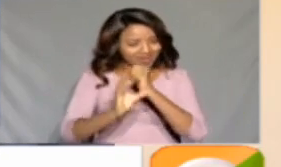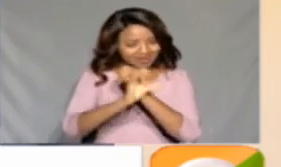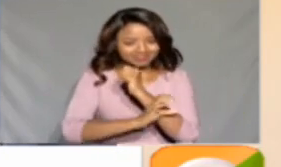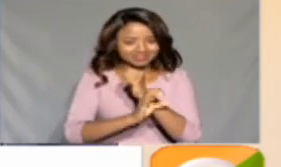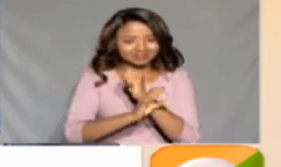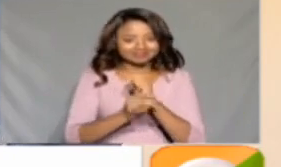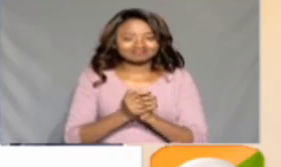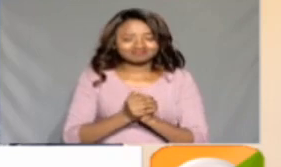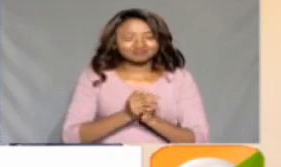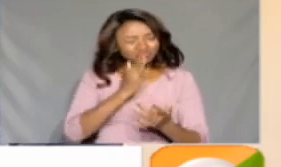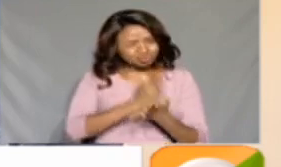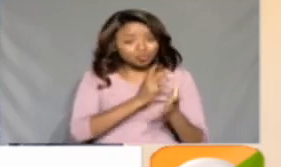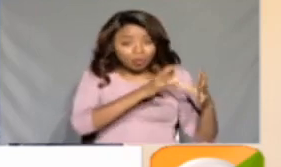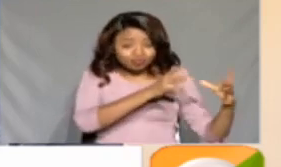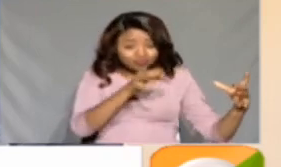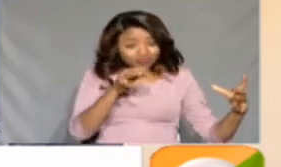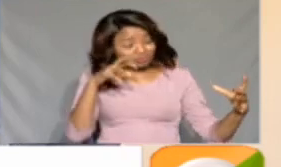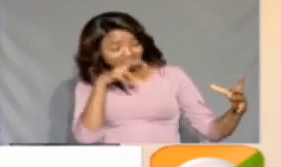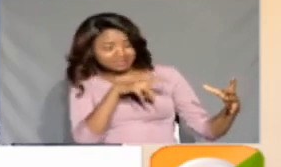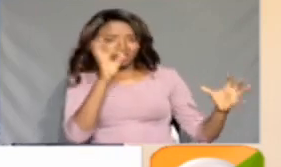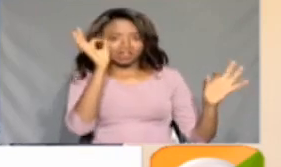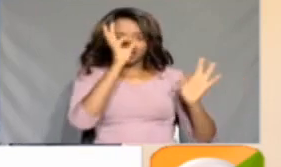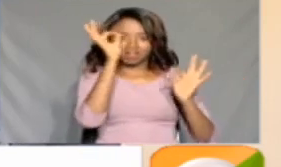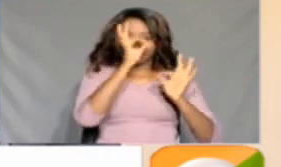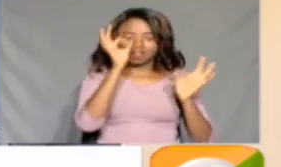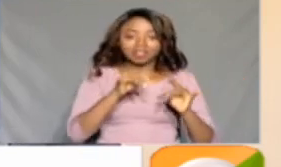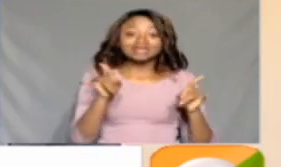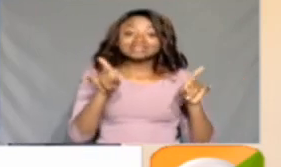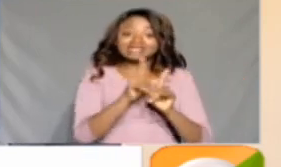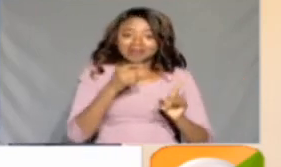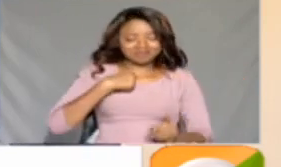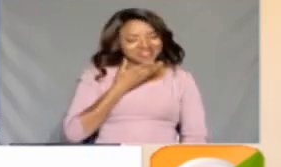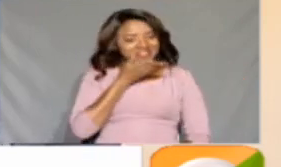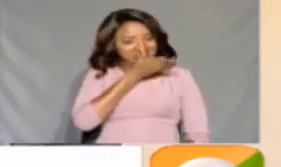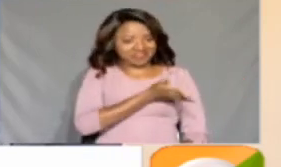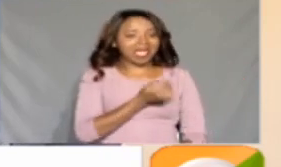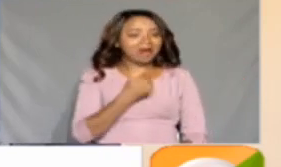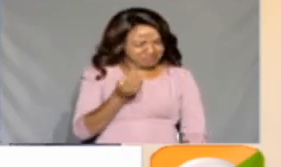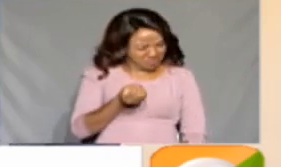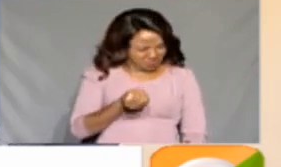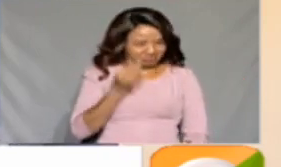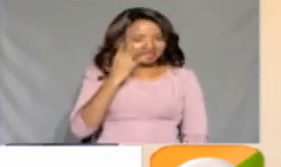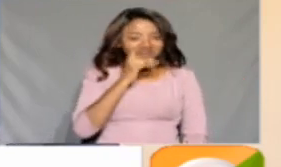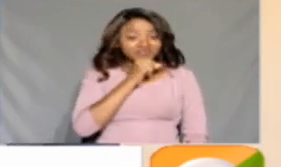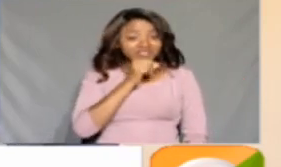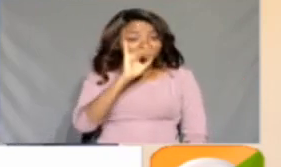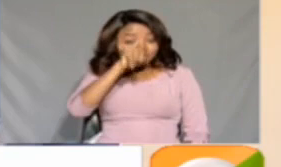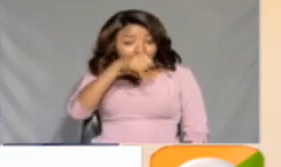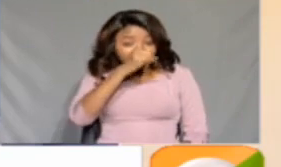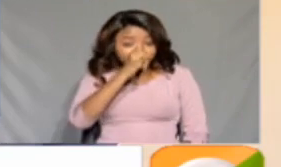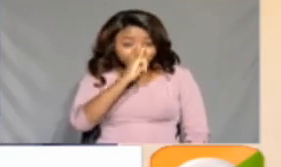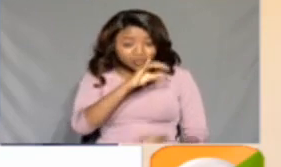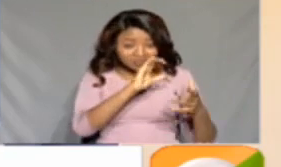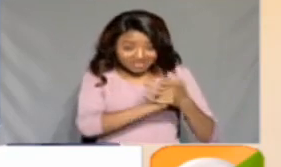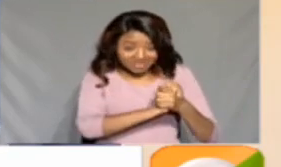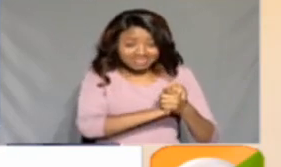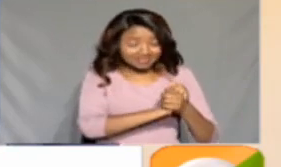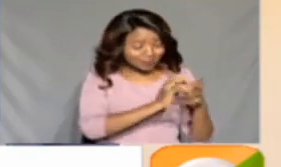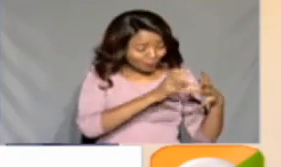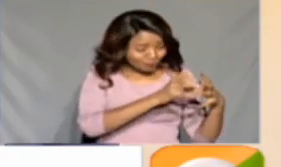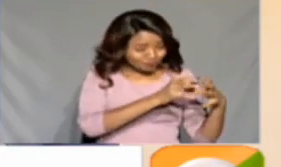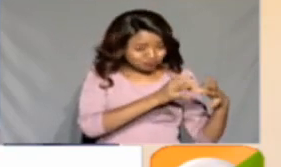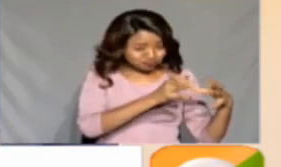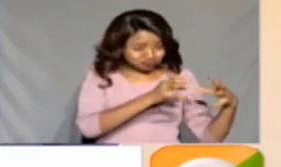ever before. It's going to be so big, you'll be amazed. I happen to be in the kitchen, mm-hmm. so I know that. Mm-hmm. But of course, I can understand when those